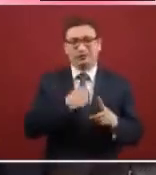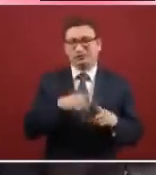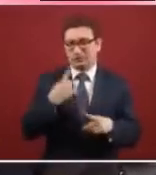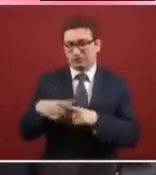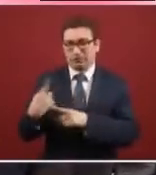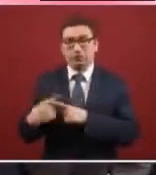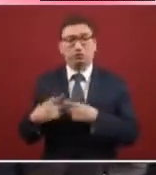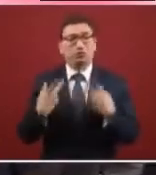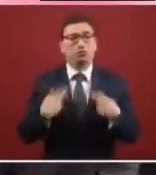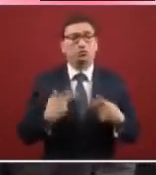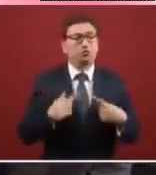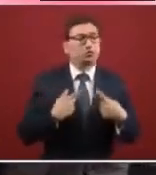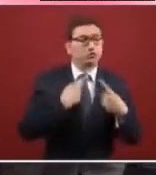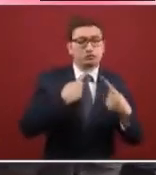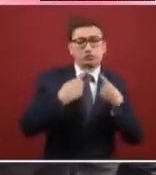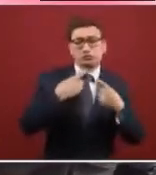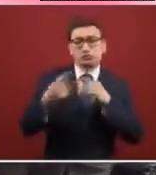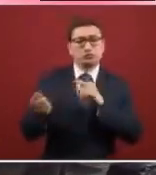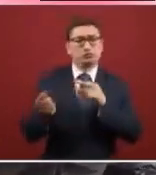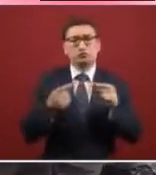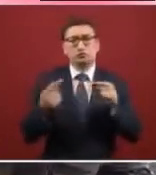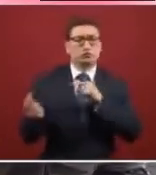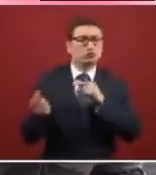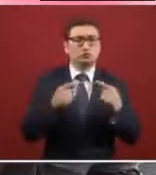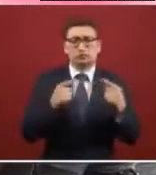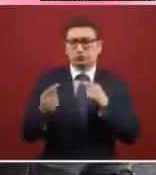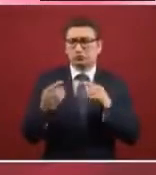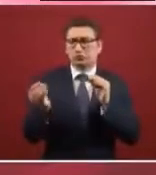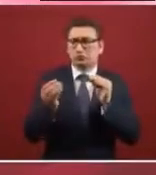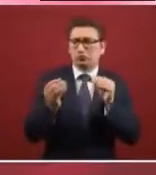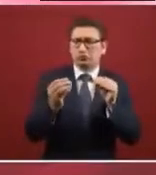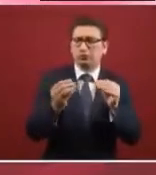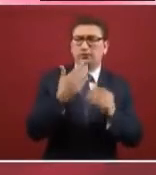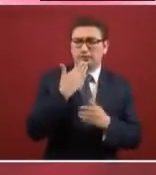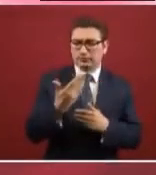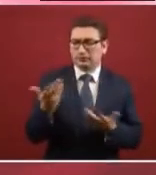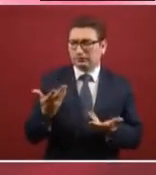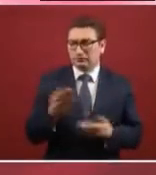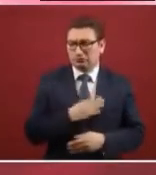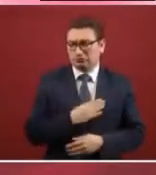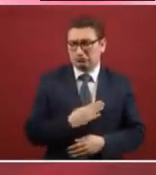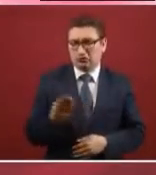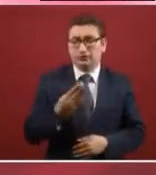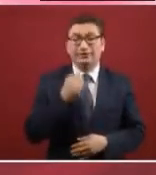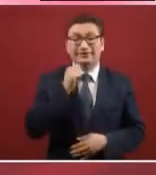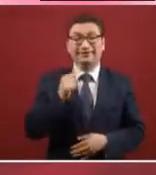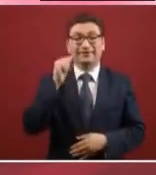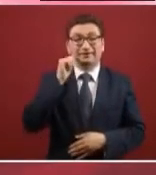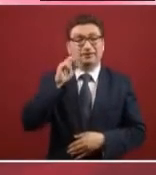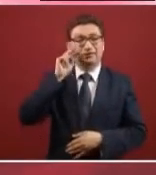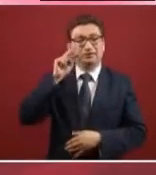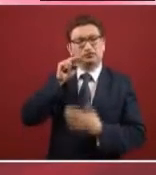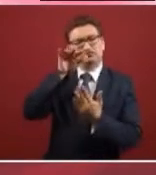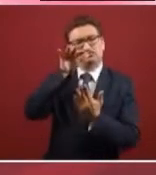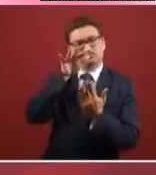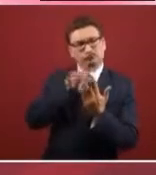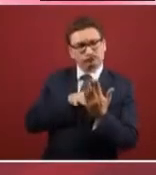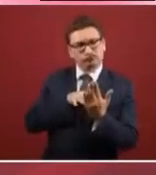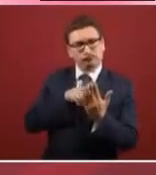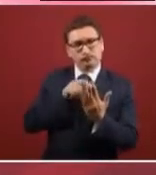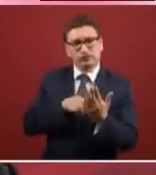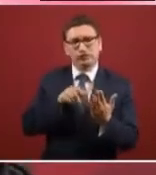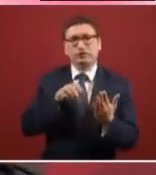debate. That ayer good leí for the debate. Un artículo de